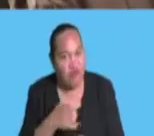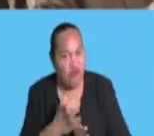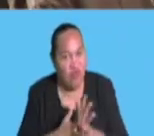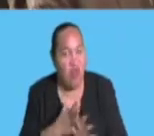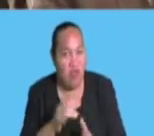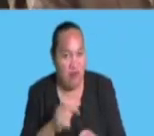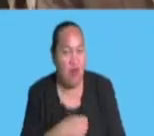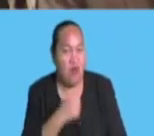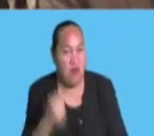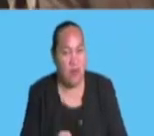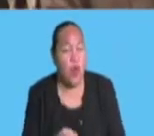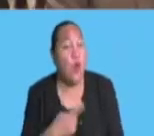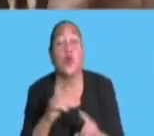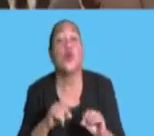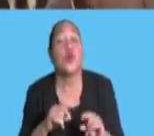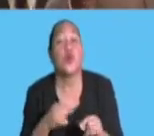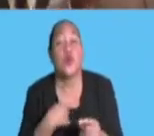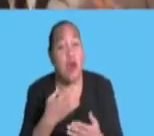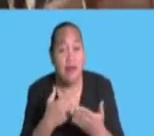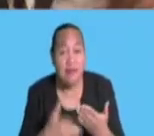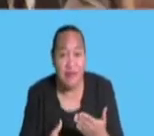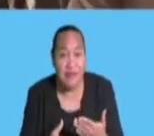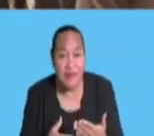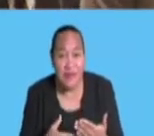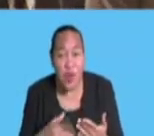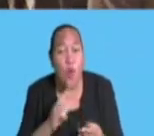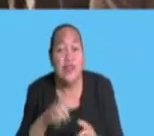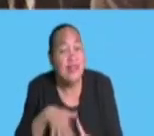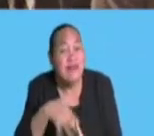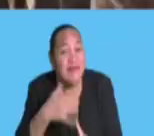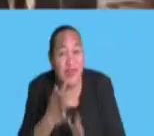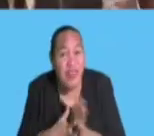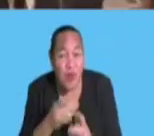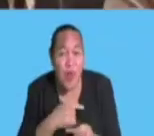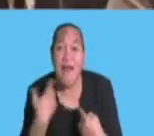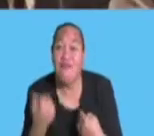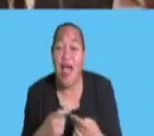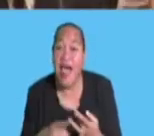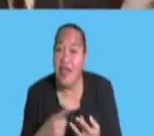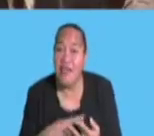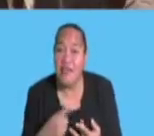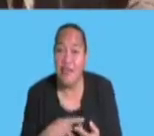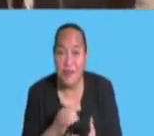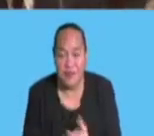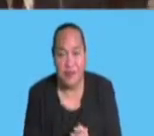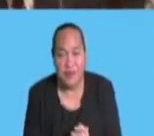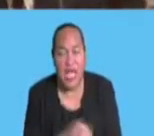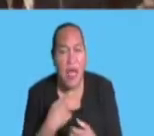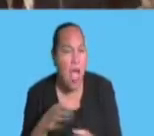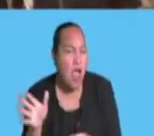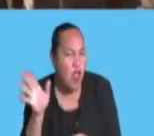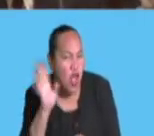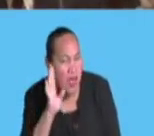have one other legacy. What do we do? Other legacy that we have. What is the legacy that we have? Other legacies. I've heard